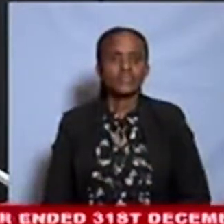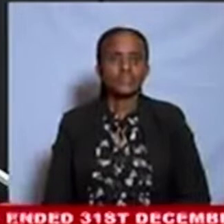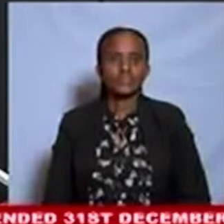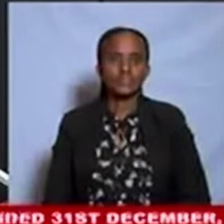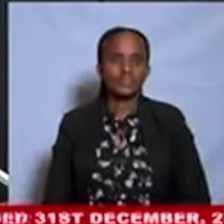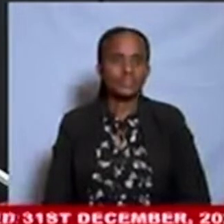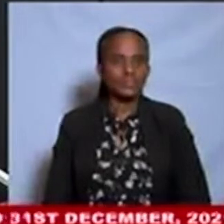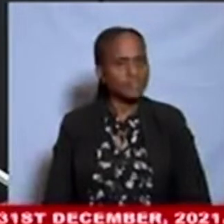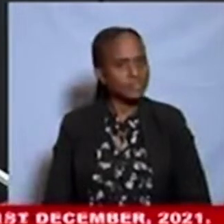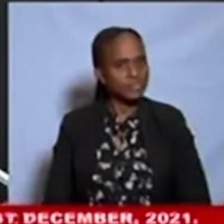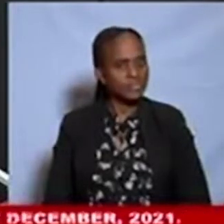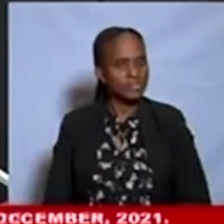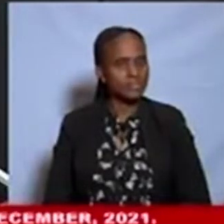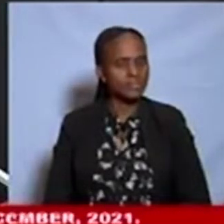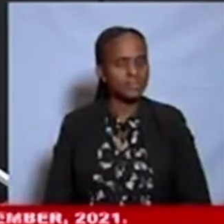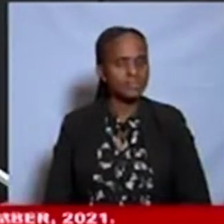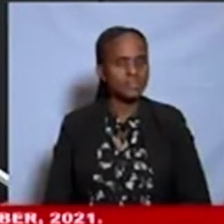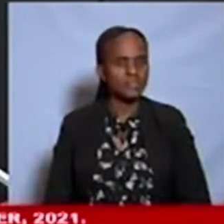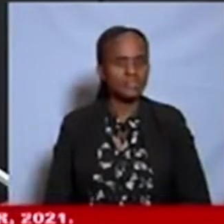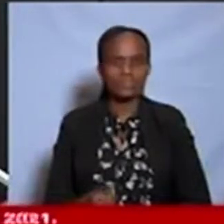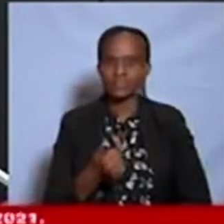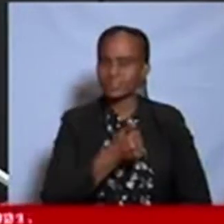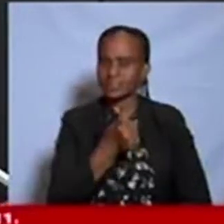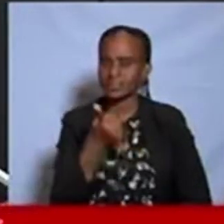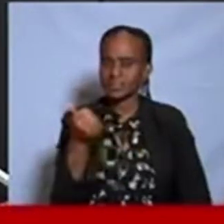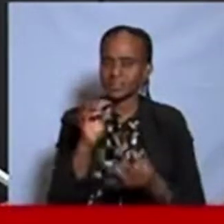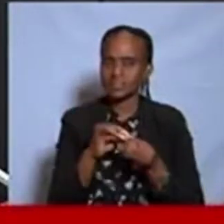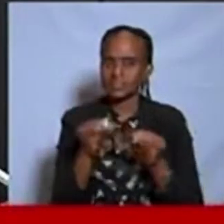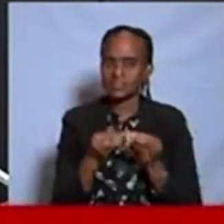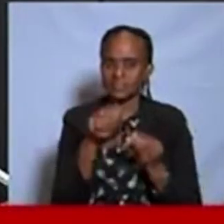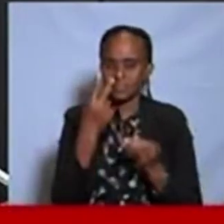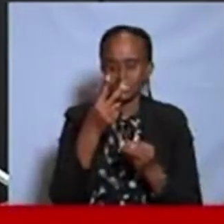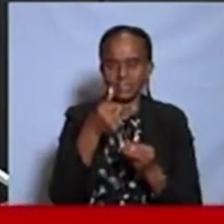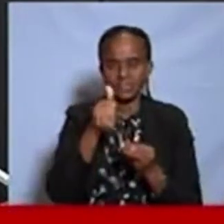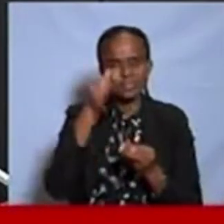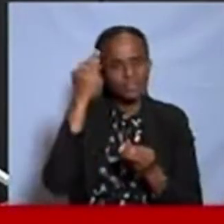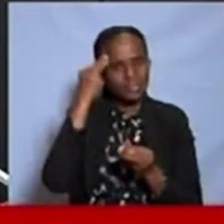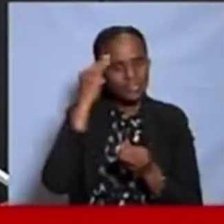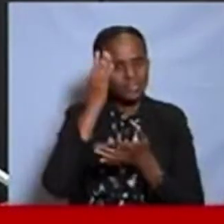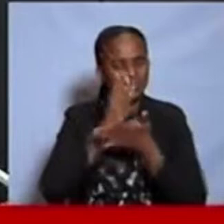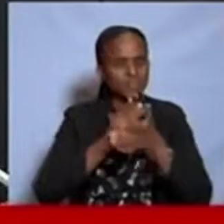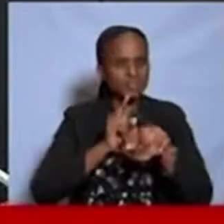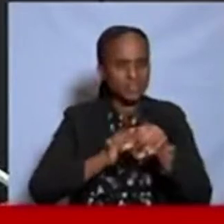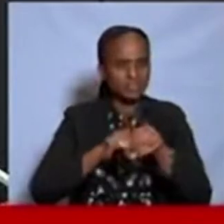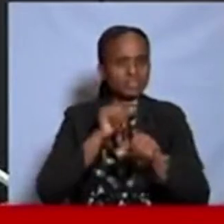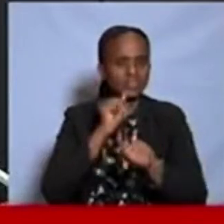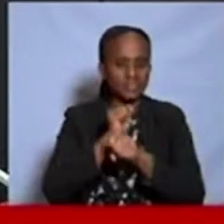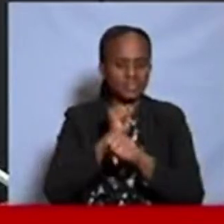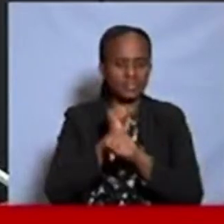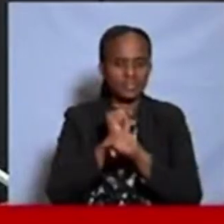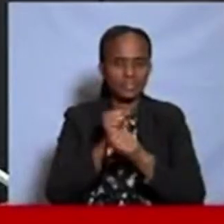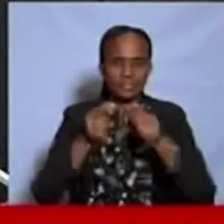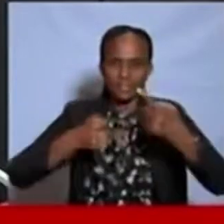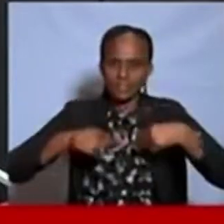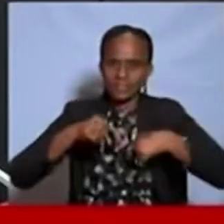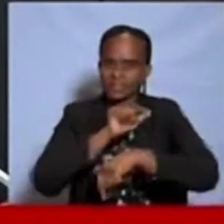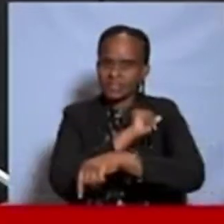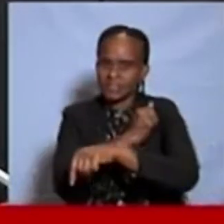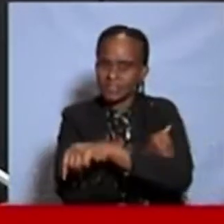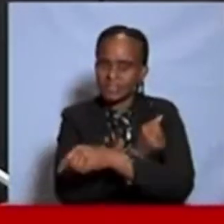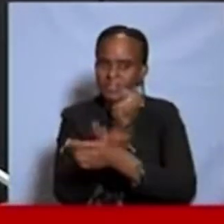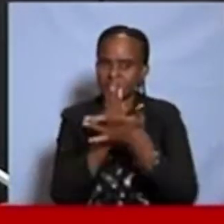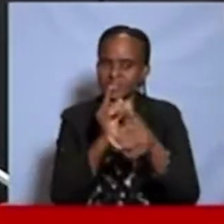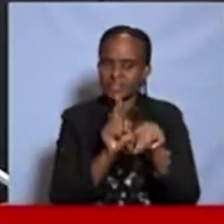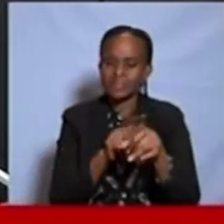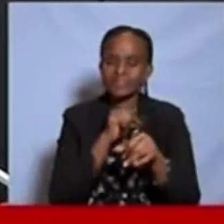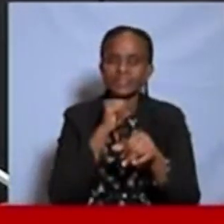The question number two, I think, you know, when you are sometimes operating as a local authority, sometimes